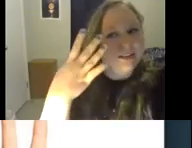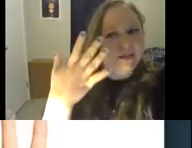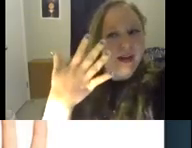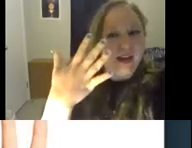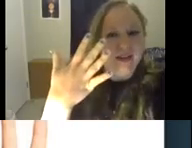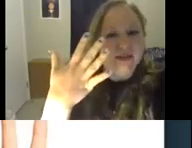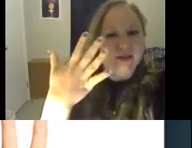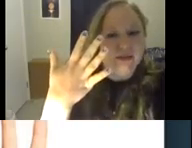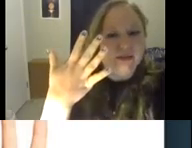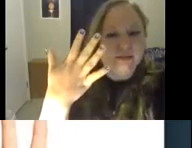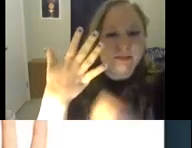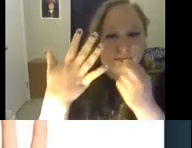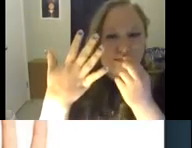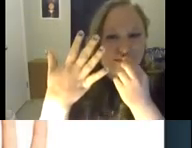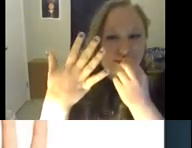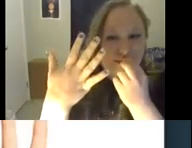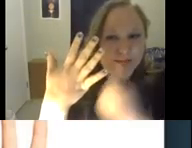And